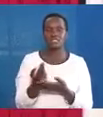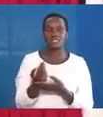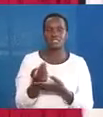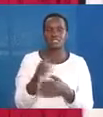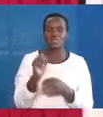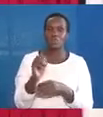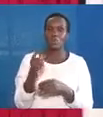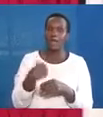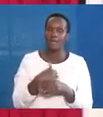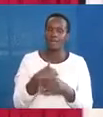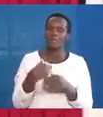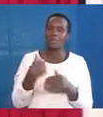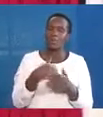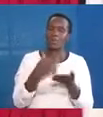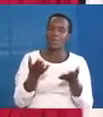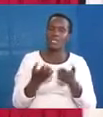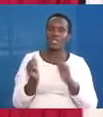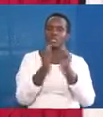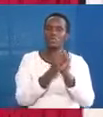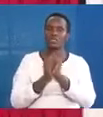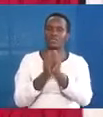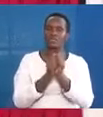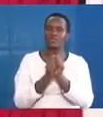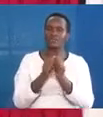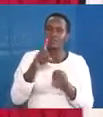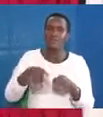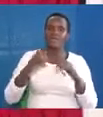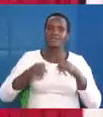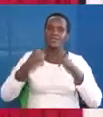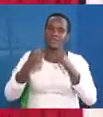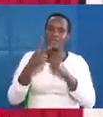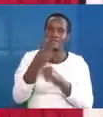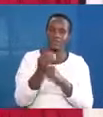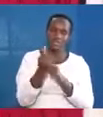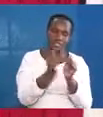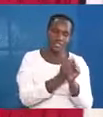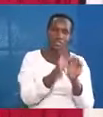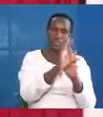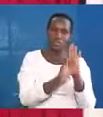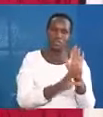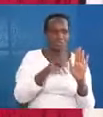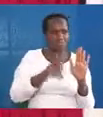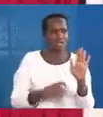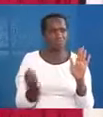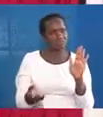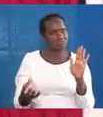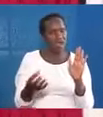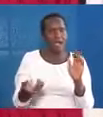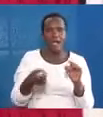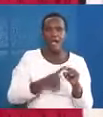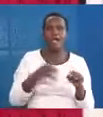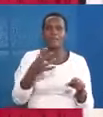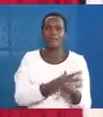So we need together to strengthen the 2010 Constitution. And I want to make